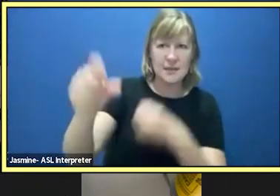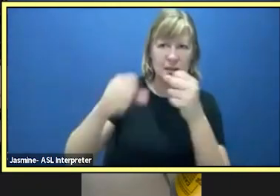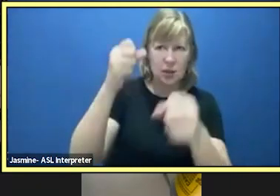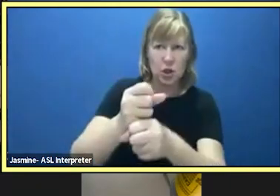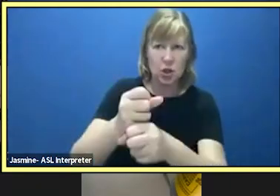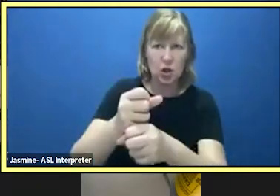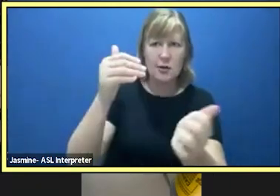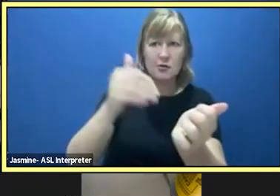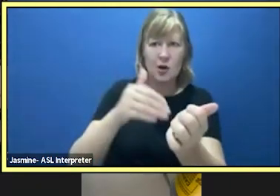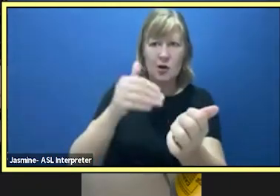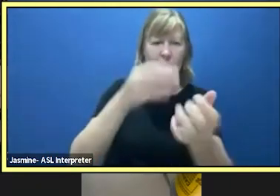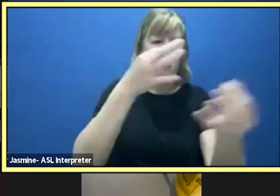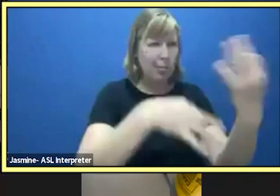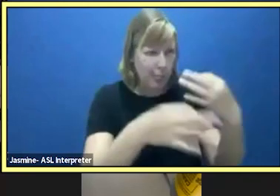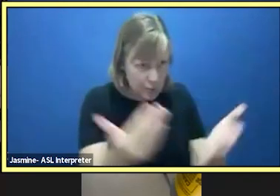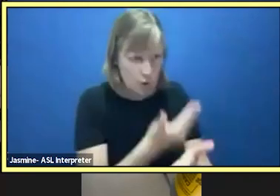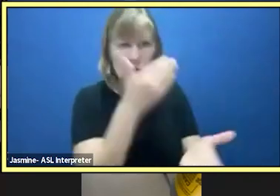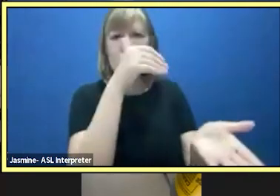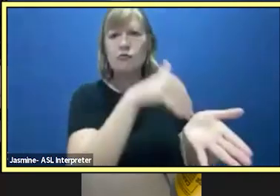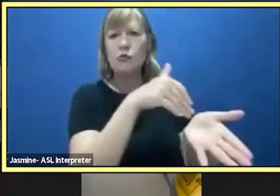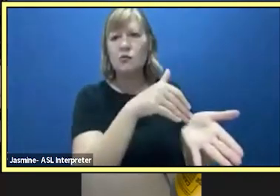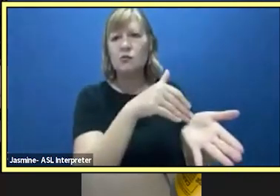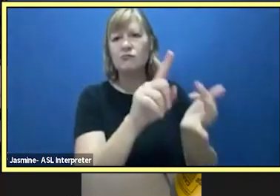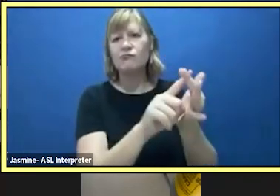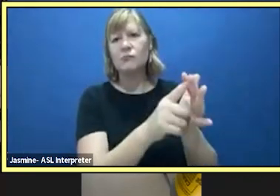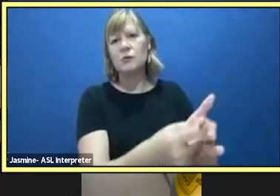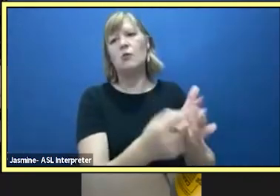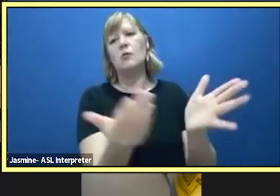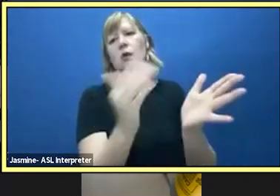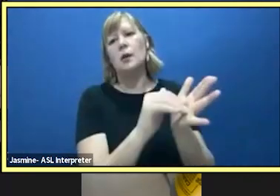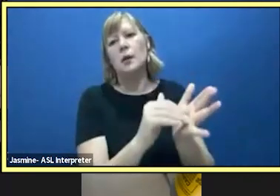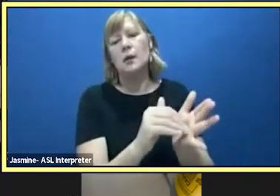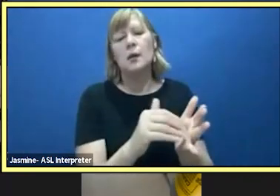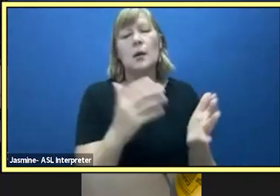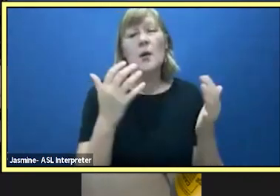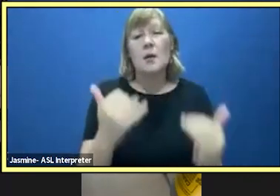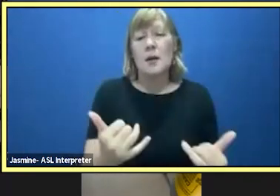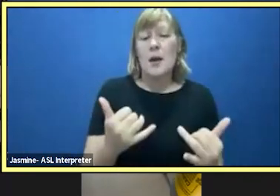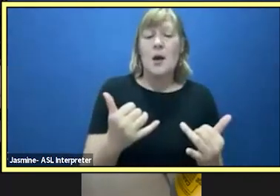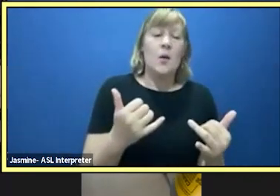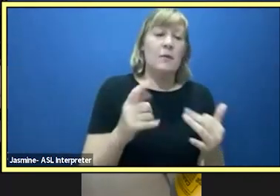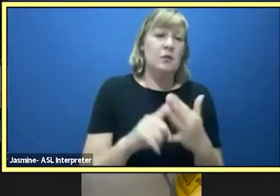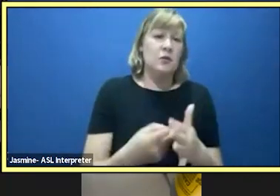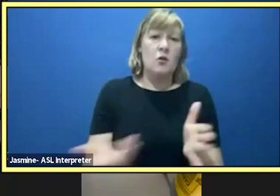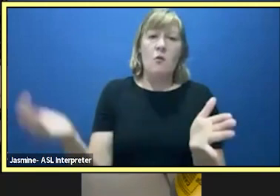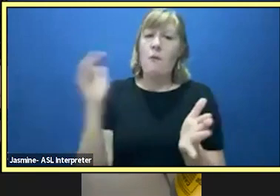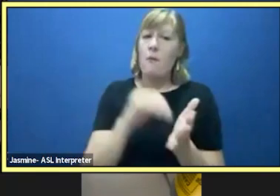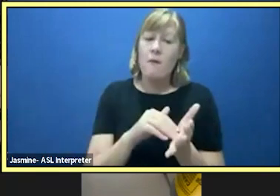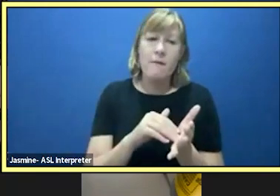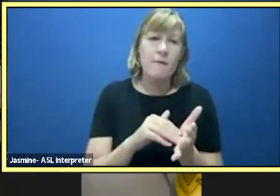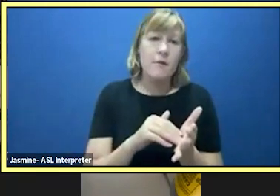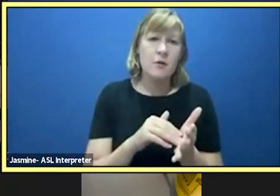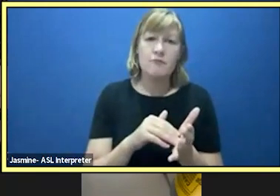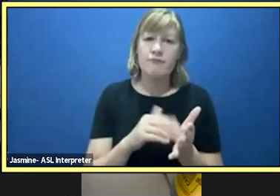these individuals to really be familiar with the needs of the individual. So now is this a whole do-over